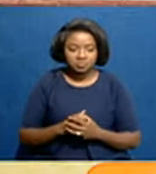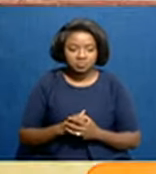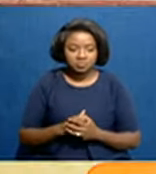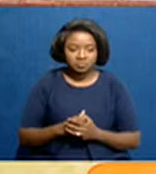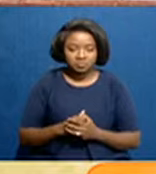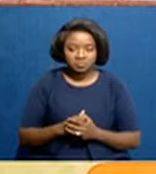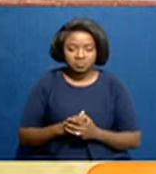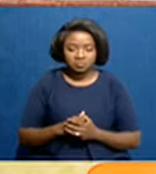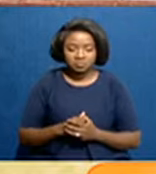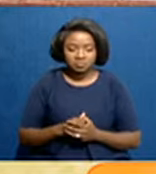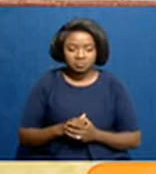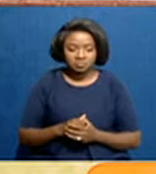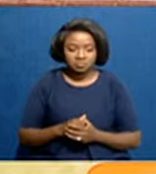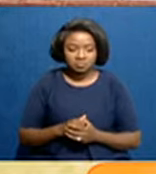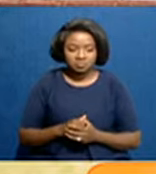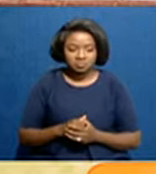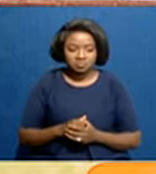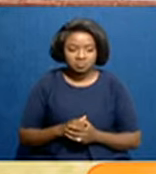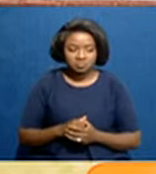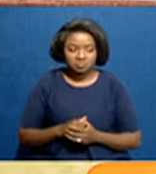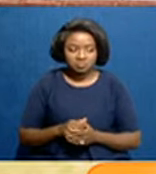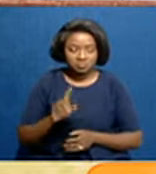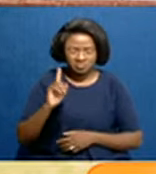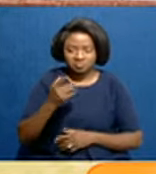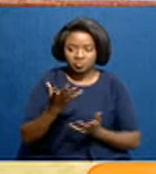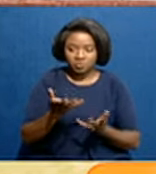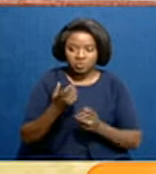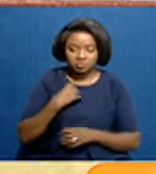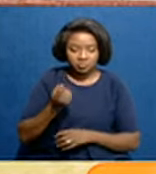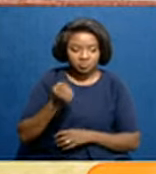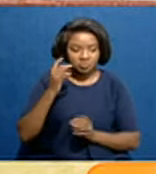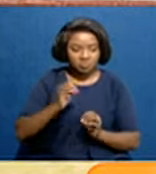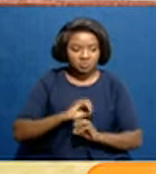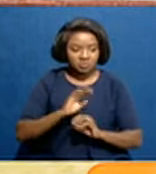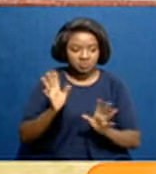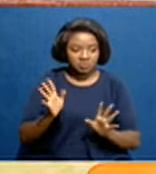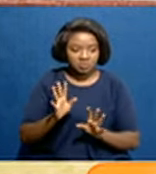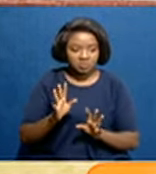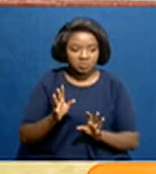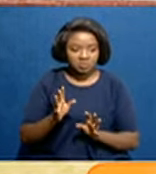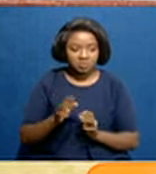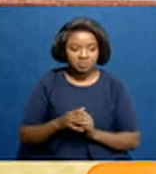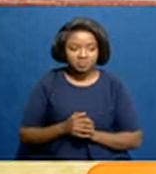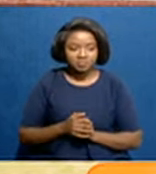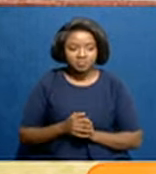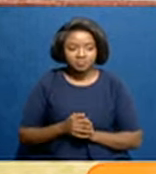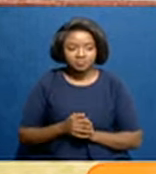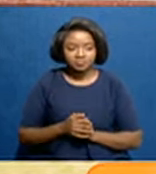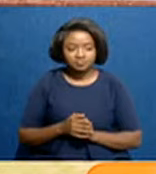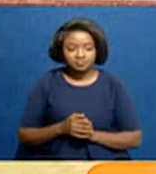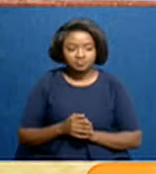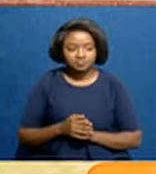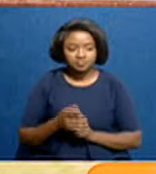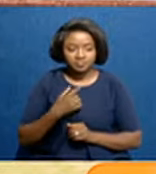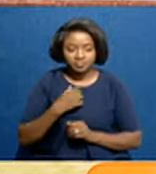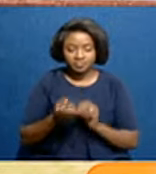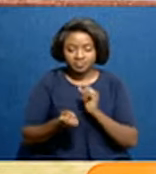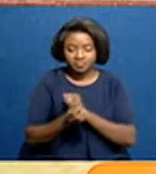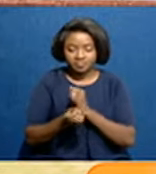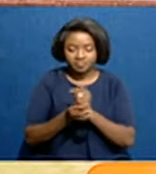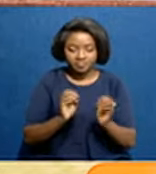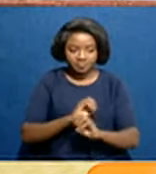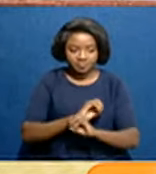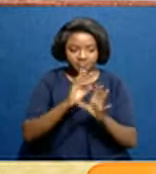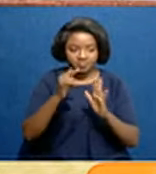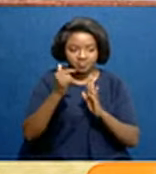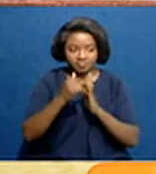Jeff, first of all, let's have context, because I think context is important. I don't want to belittle the fact that there